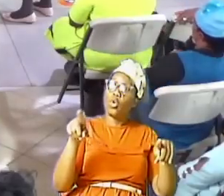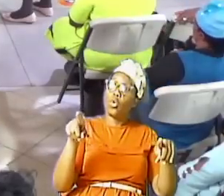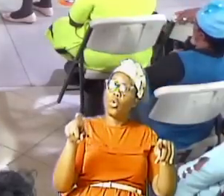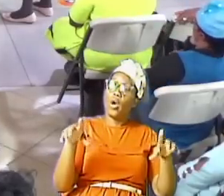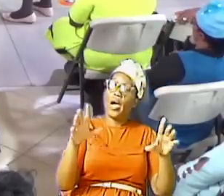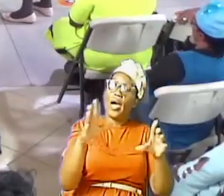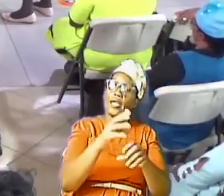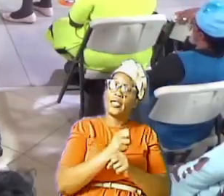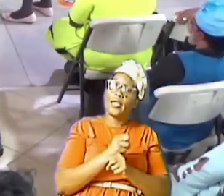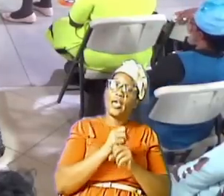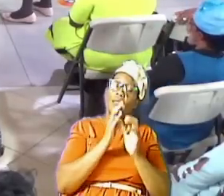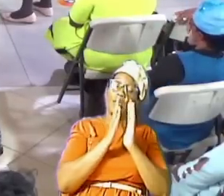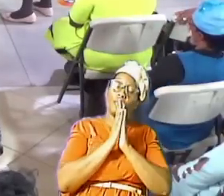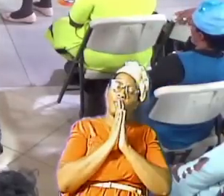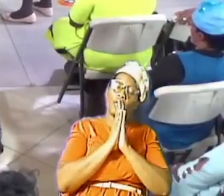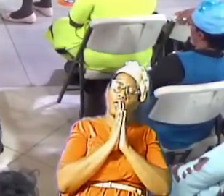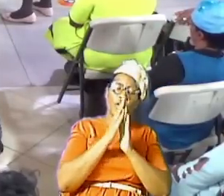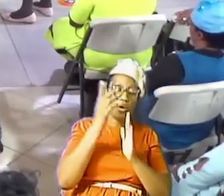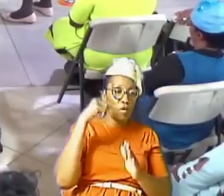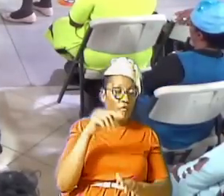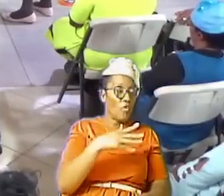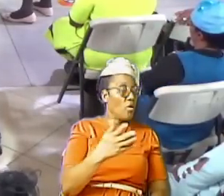cancer, it is cancer.